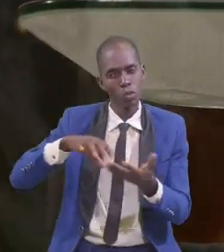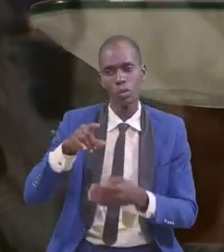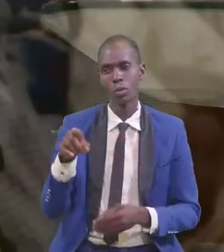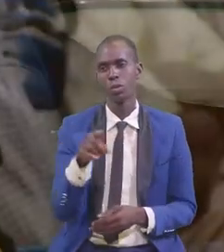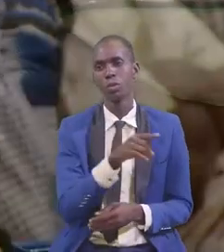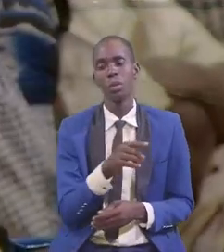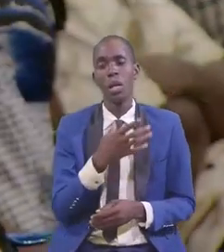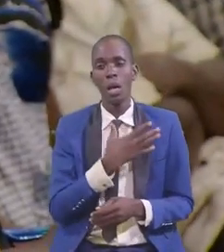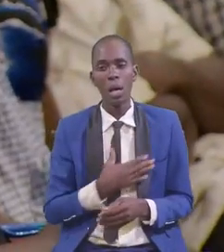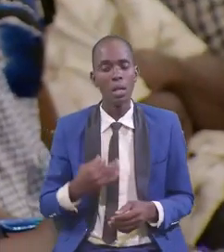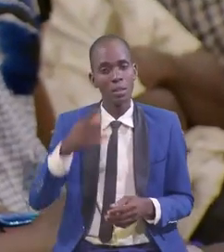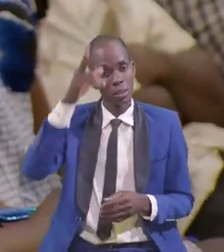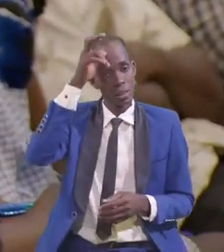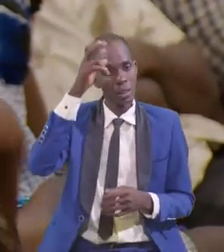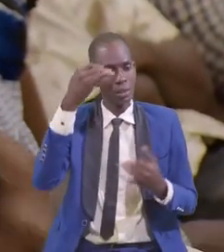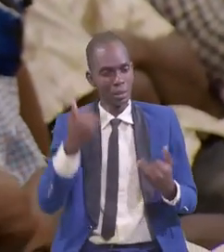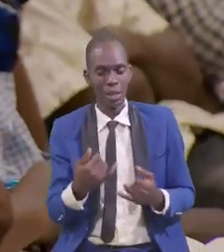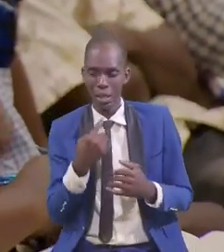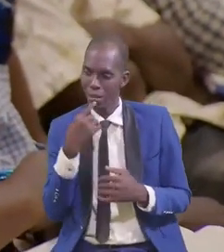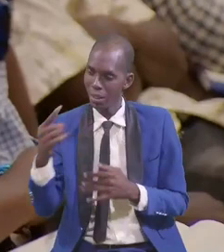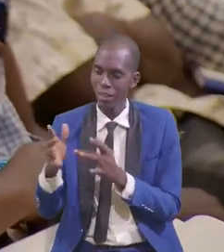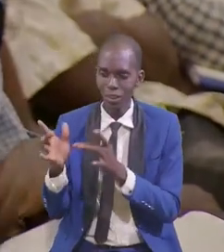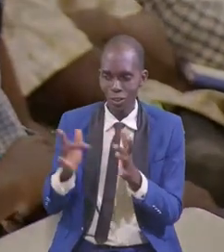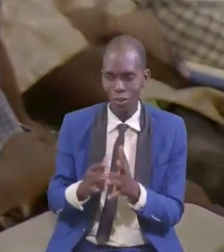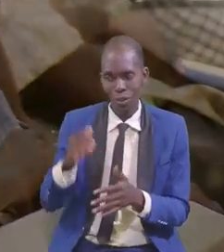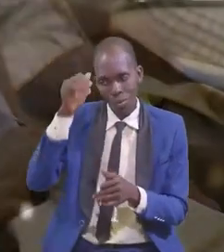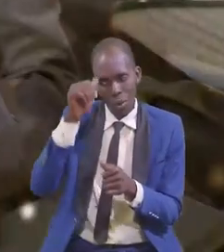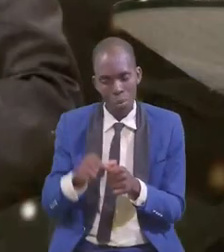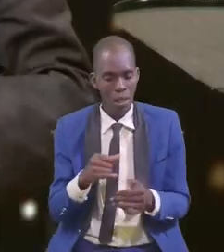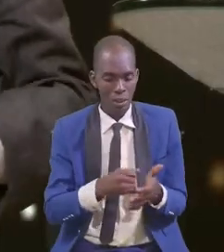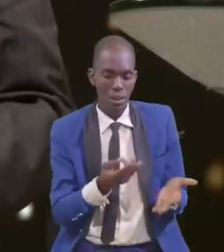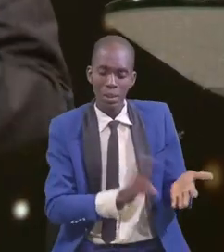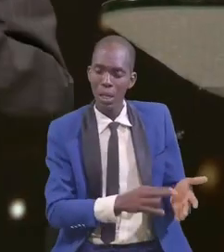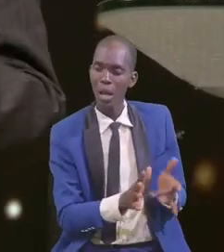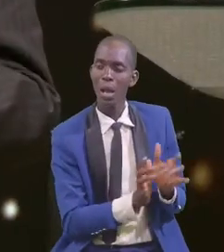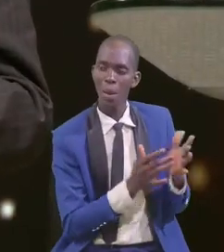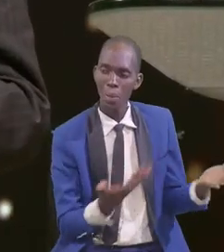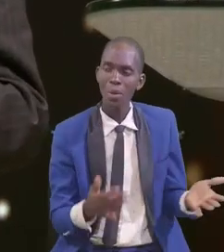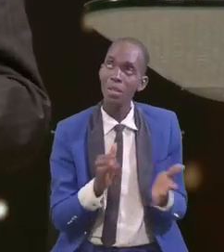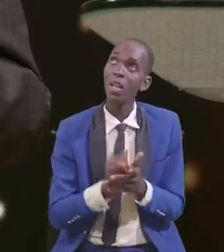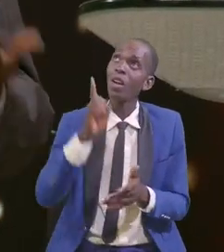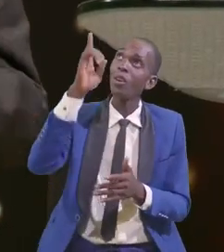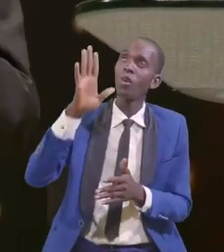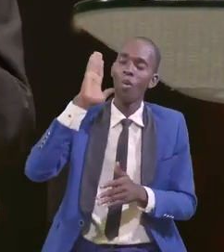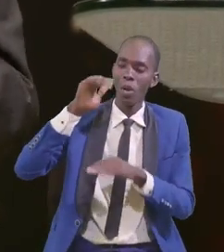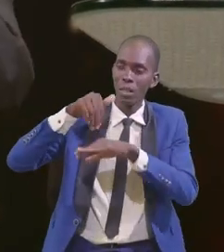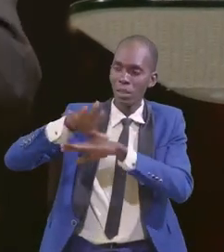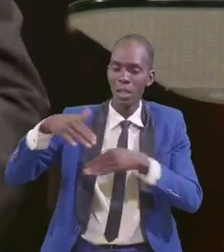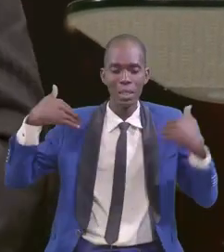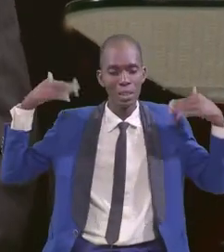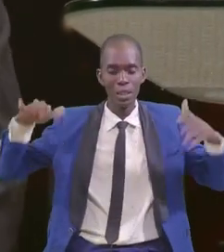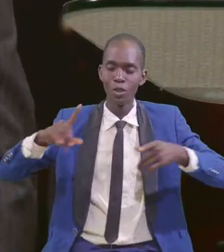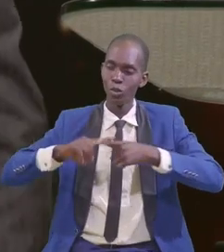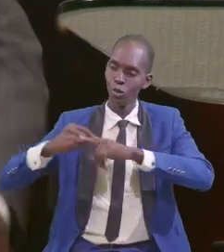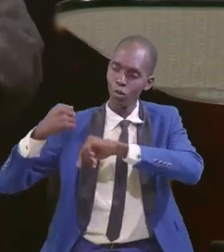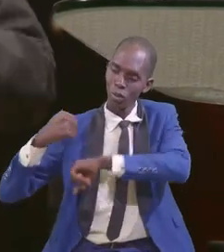he shall give his angels charge concerning thee, and in their hands shall they bear